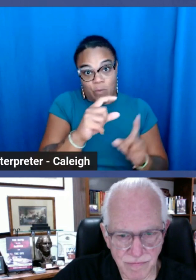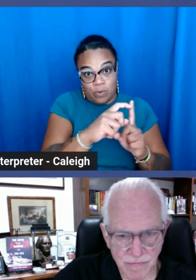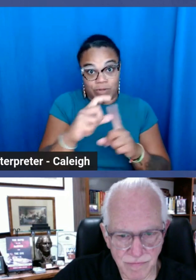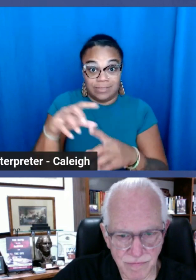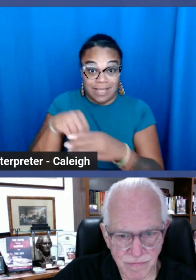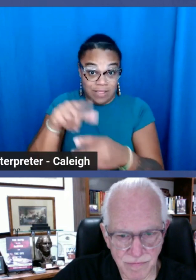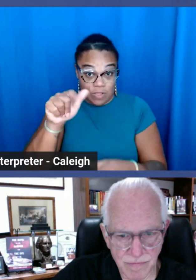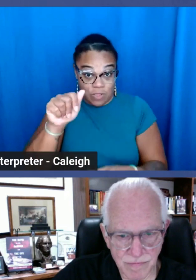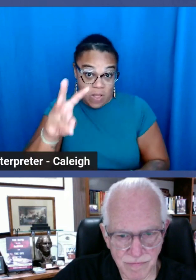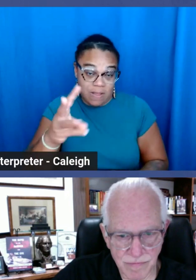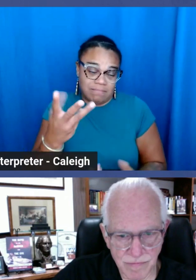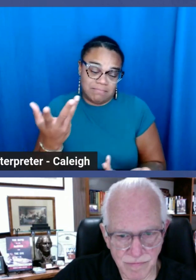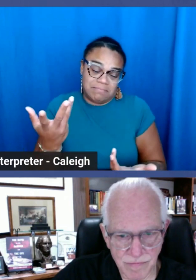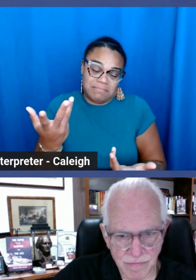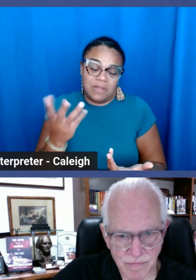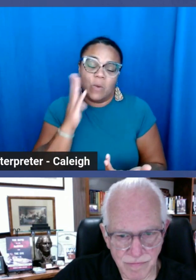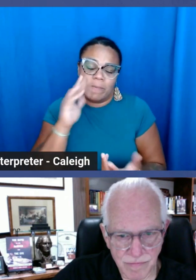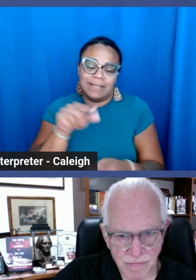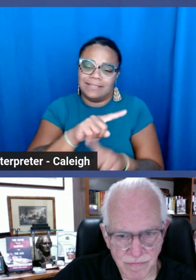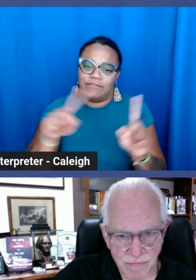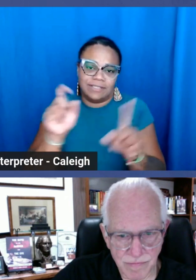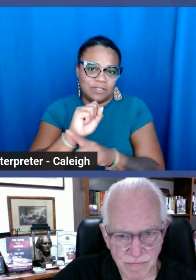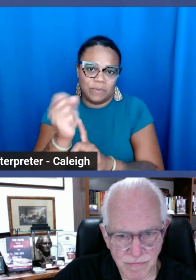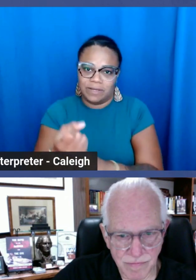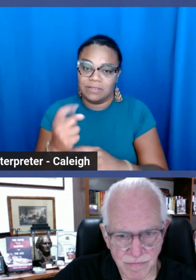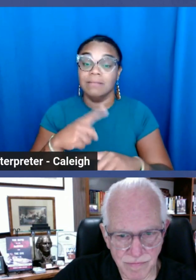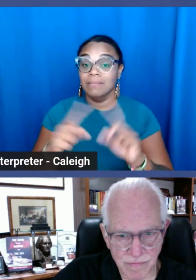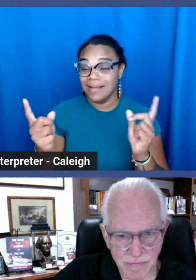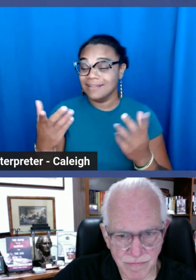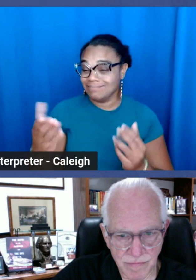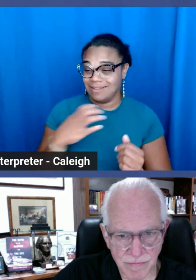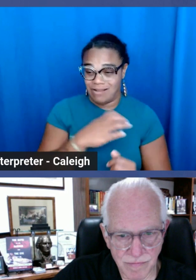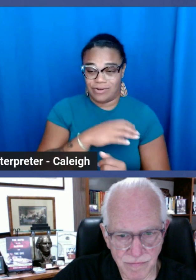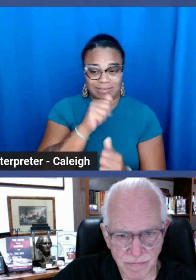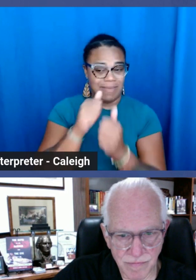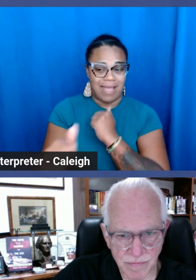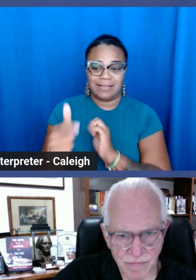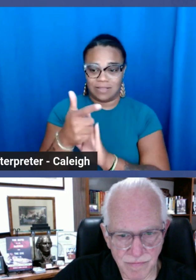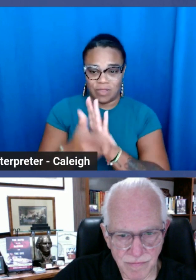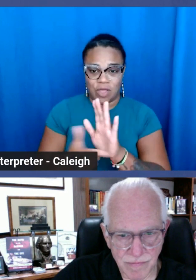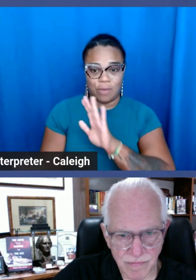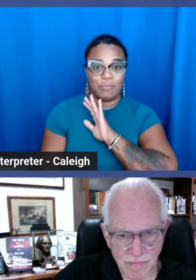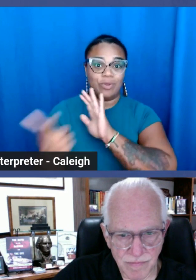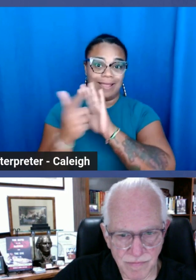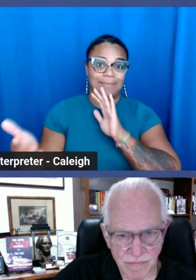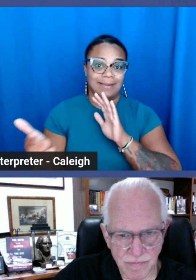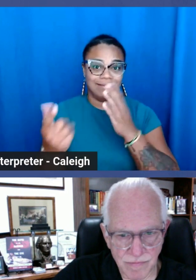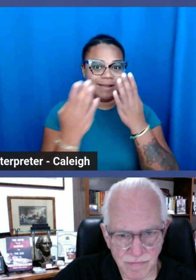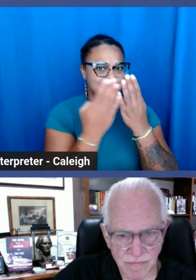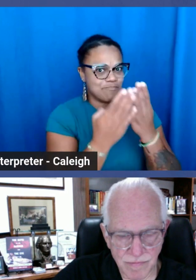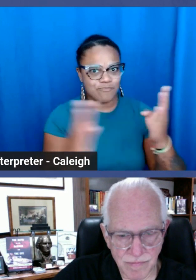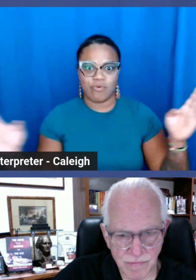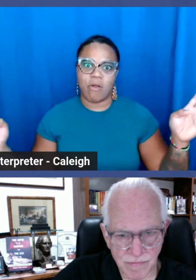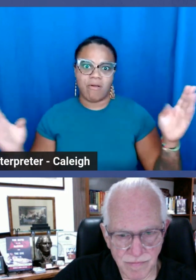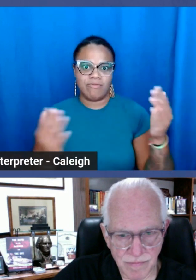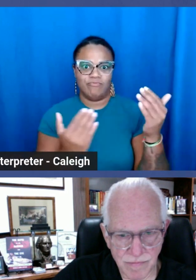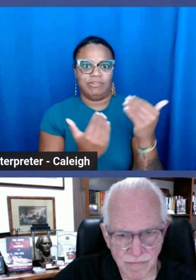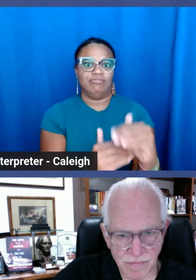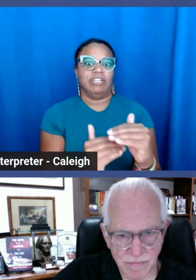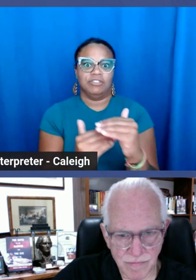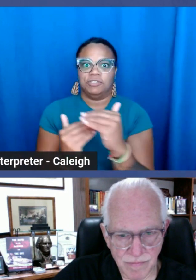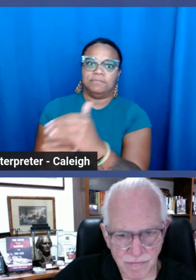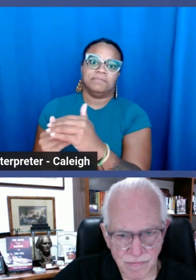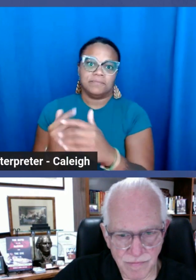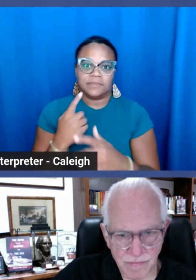a very different situation. But because Congress passed a law that prohibited this broad restriction on